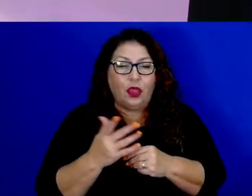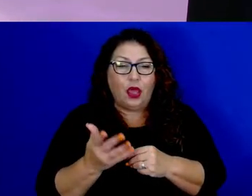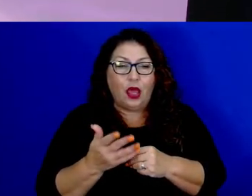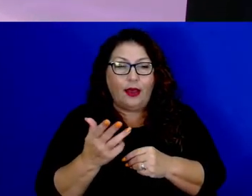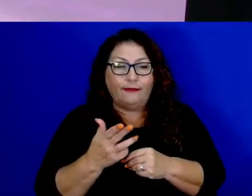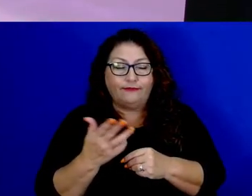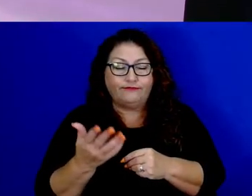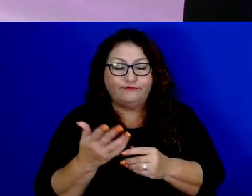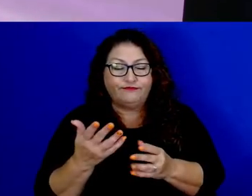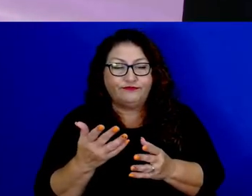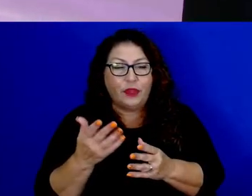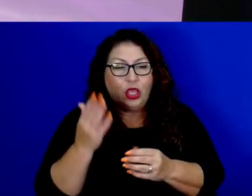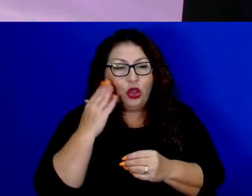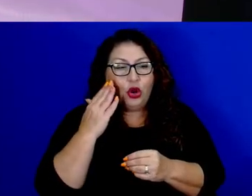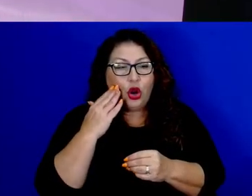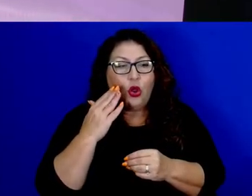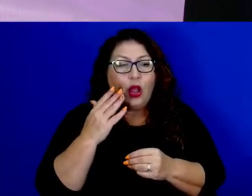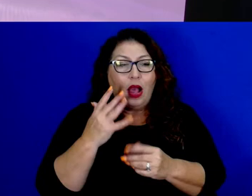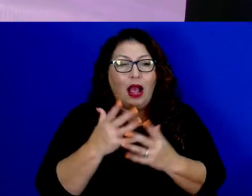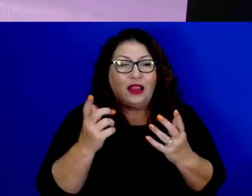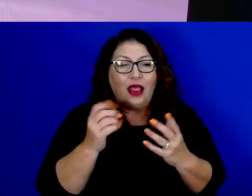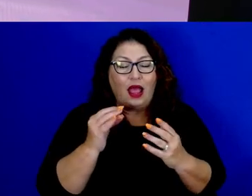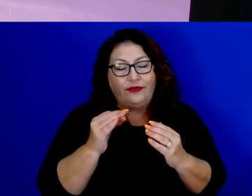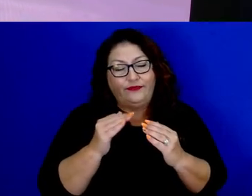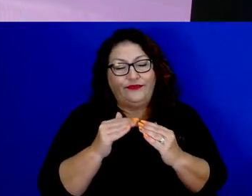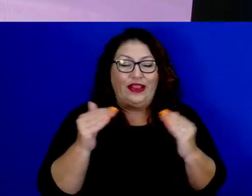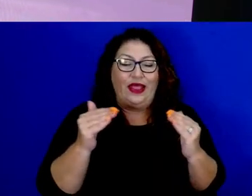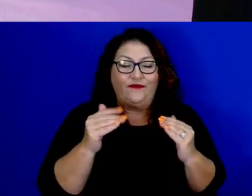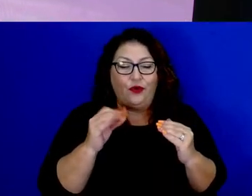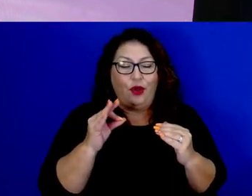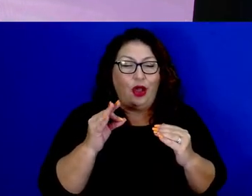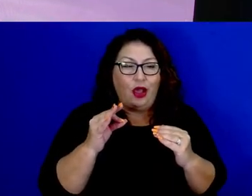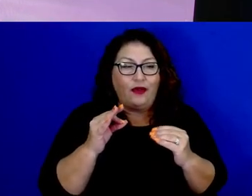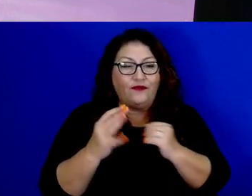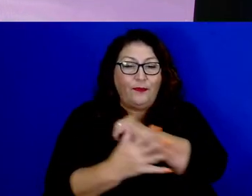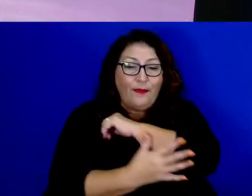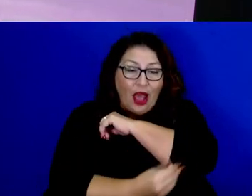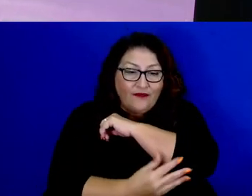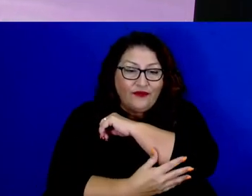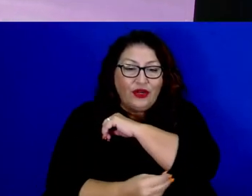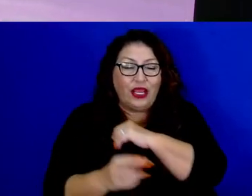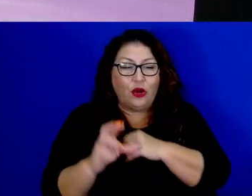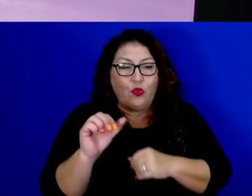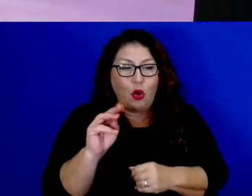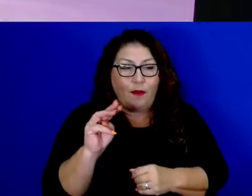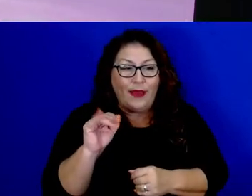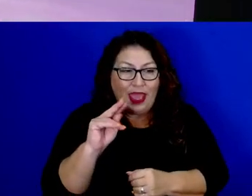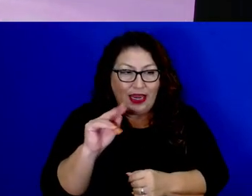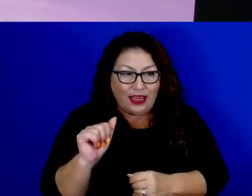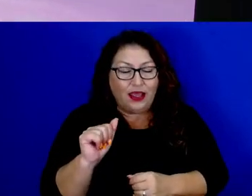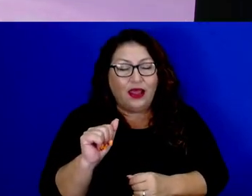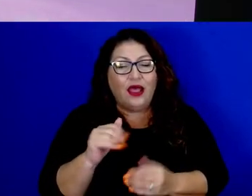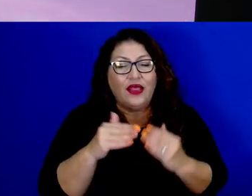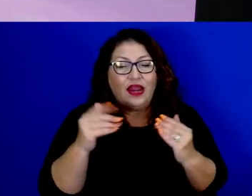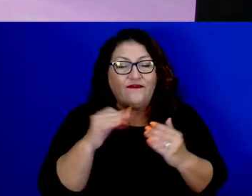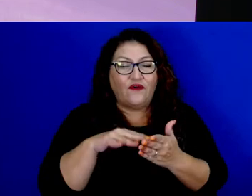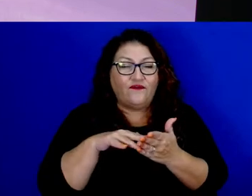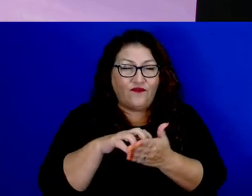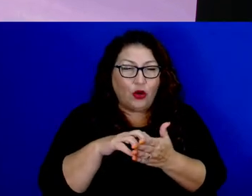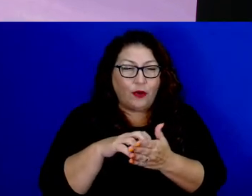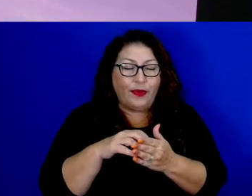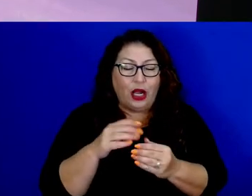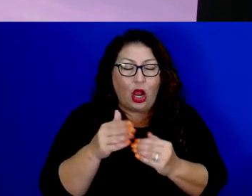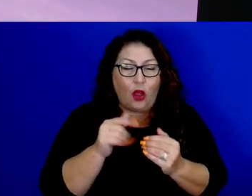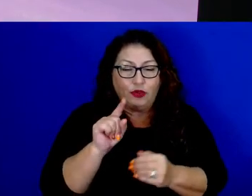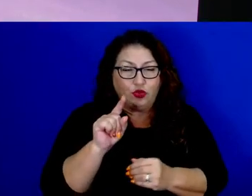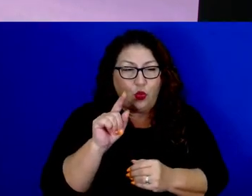a significant level of deprivation and poverty in Romania. So the level of vulnerability of almost one third of the citizens